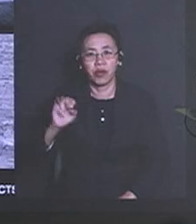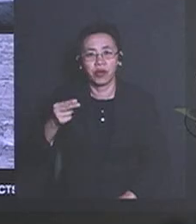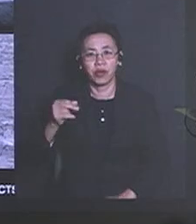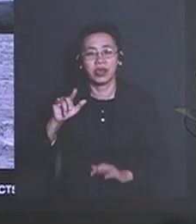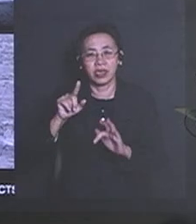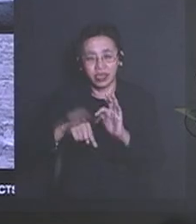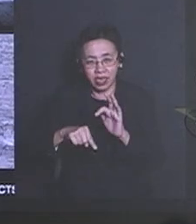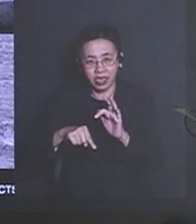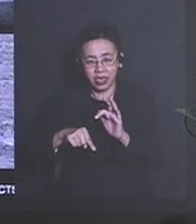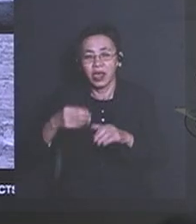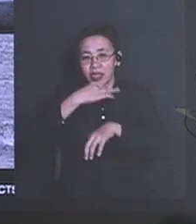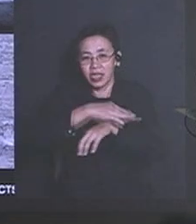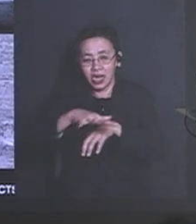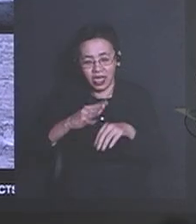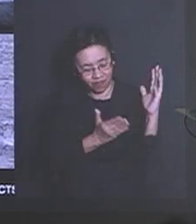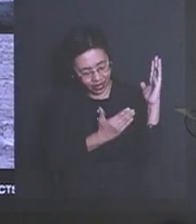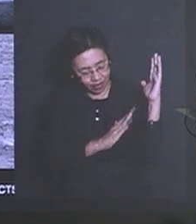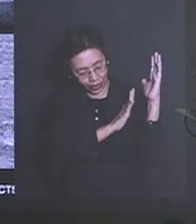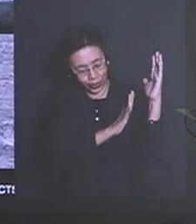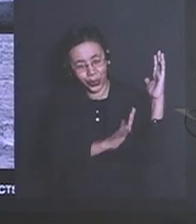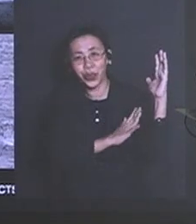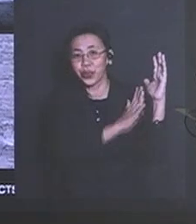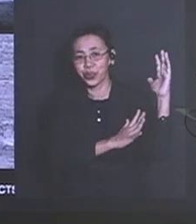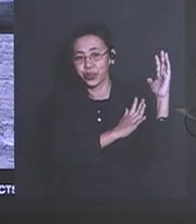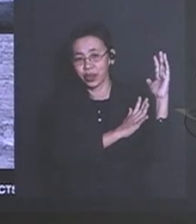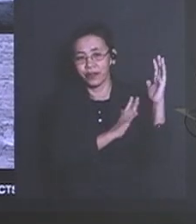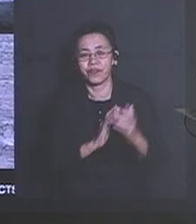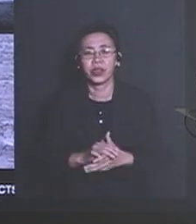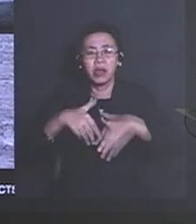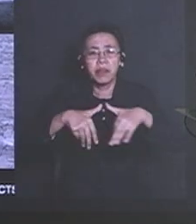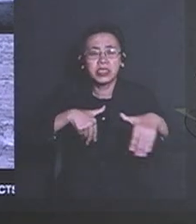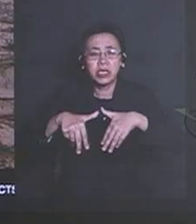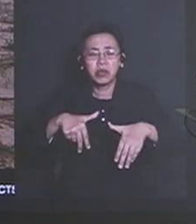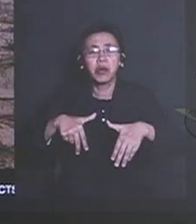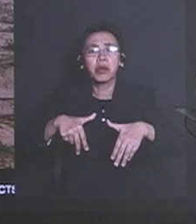The majority of the island is Muslim community.